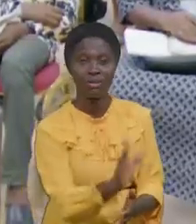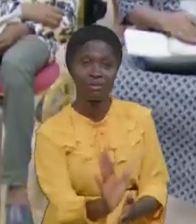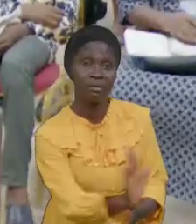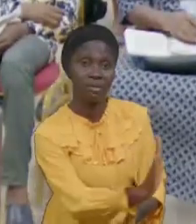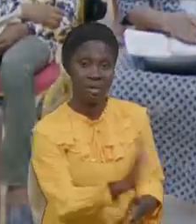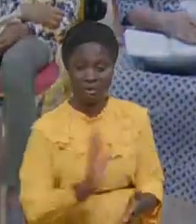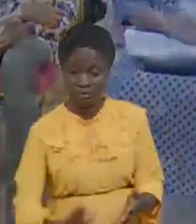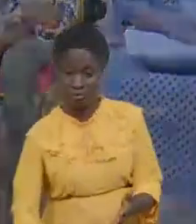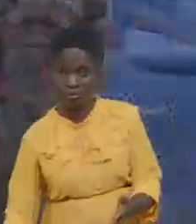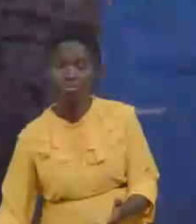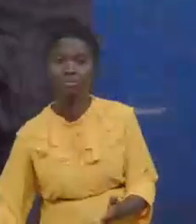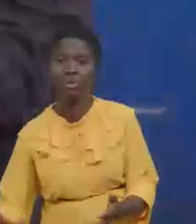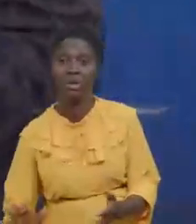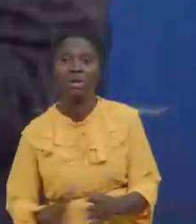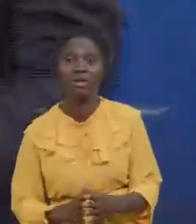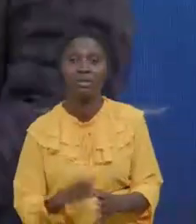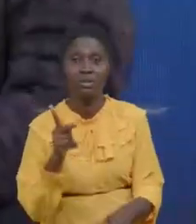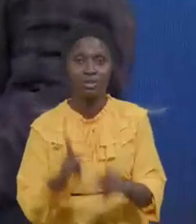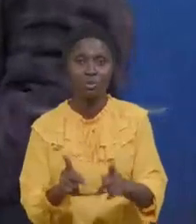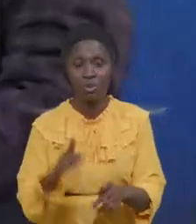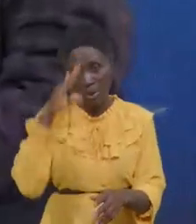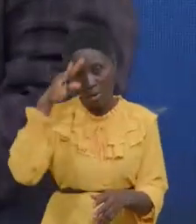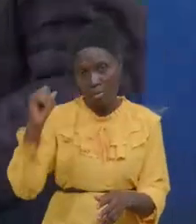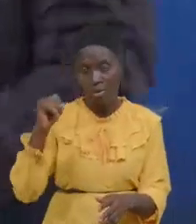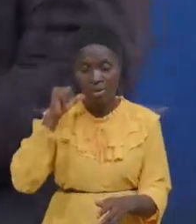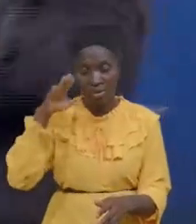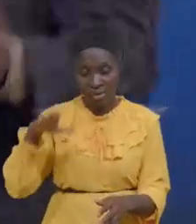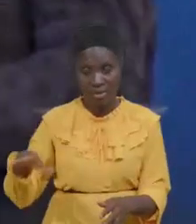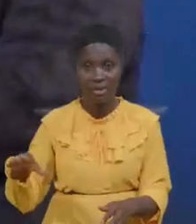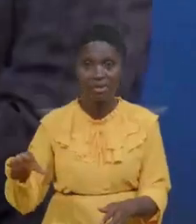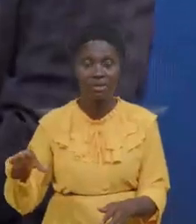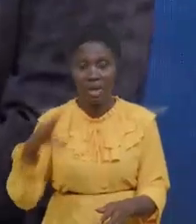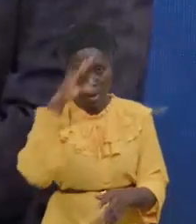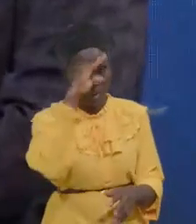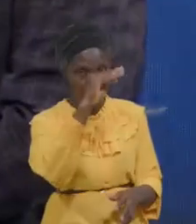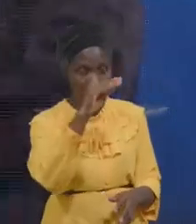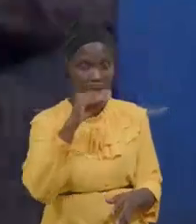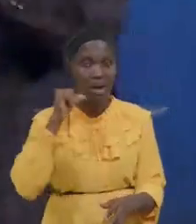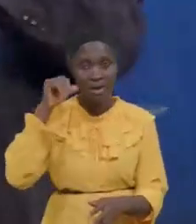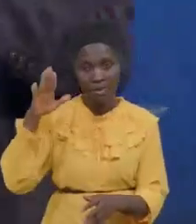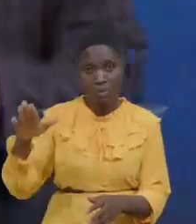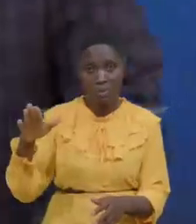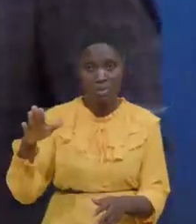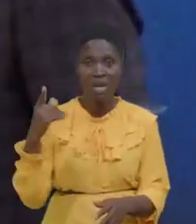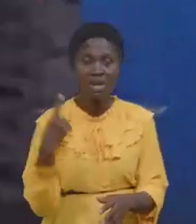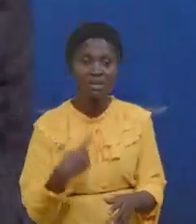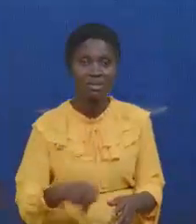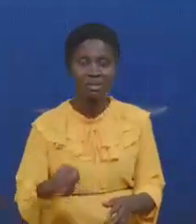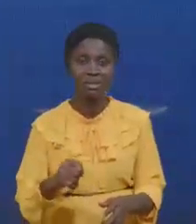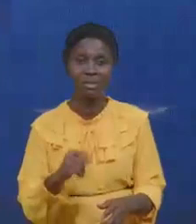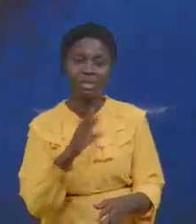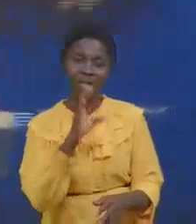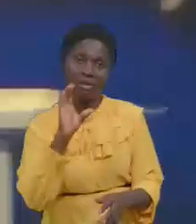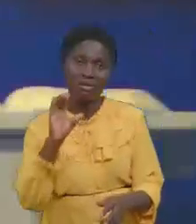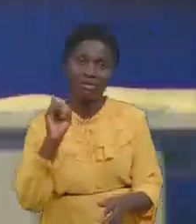the people, the boys, the girls, the men, the women, the citizens, the